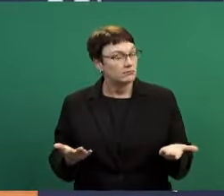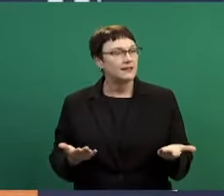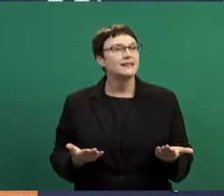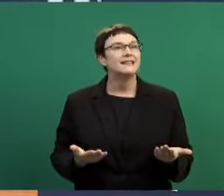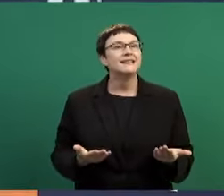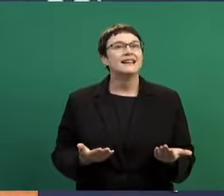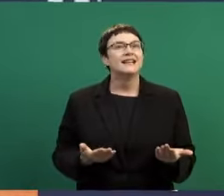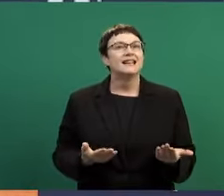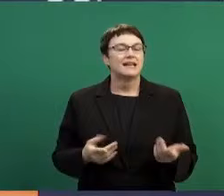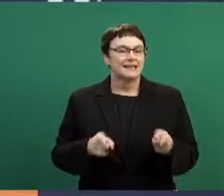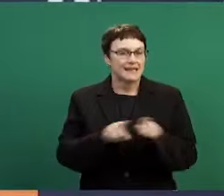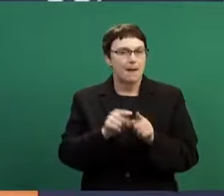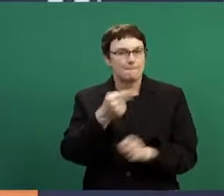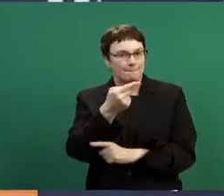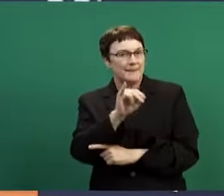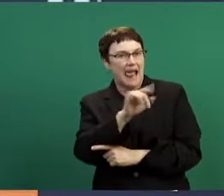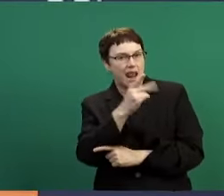see